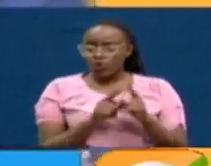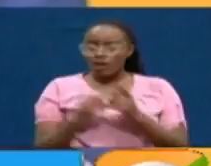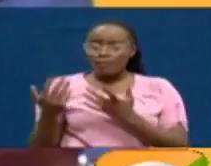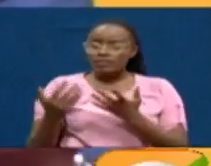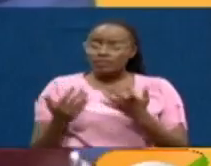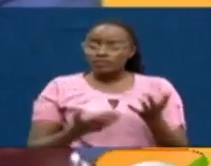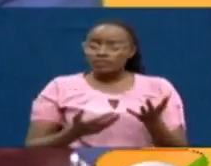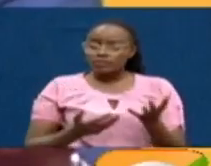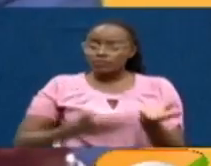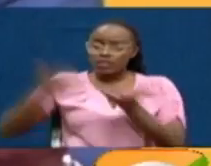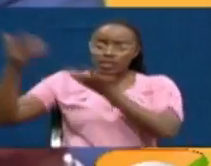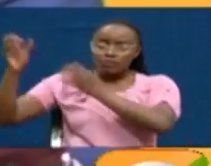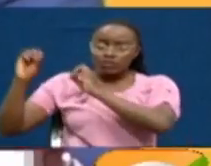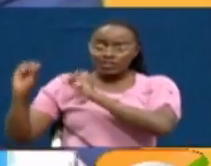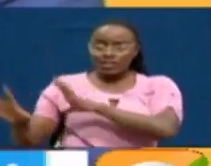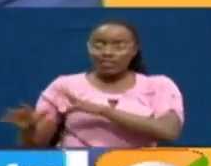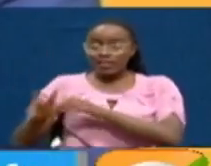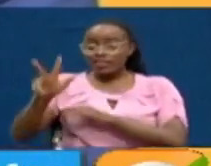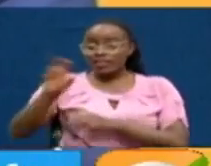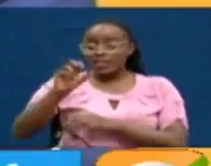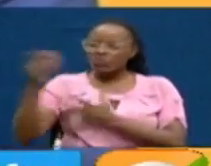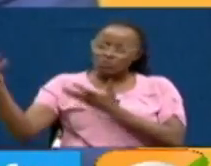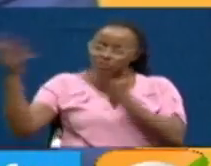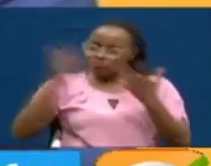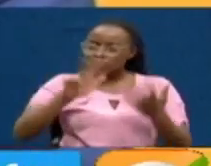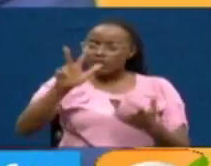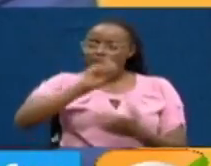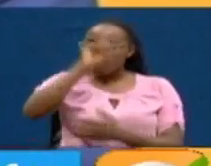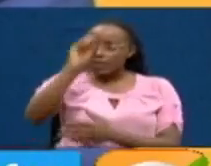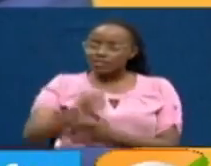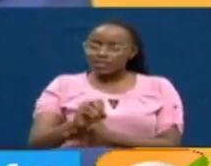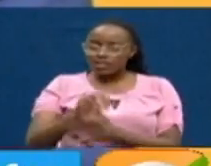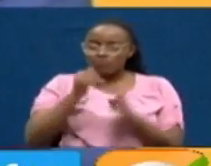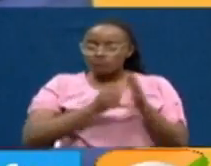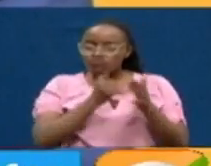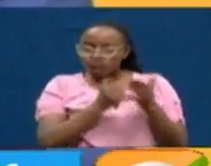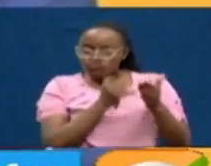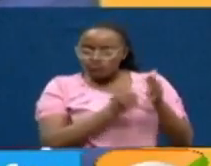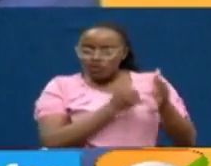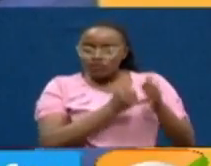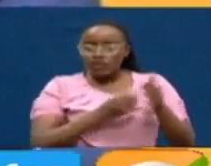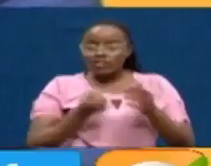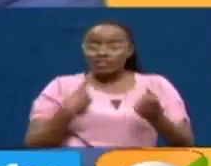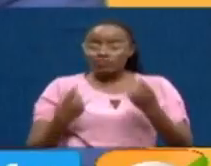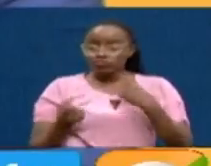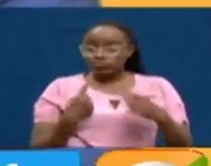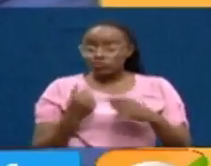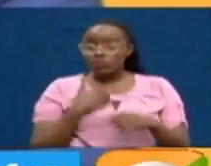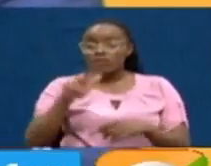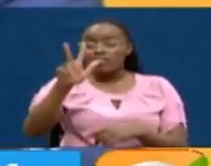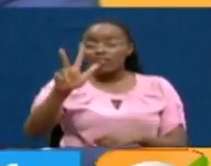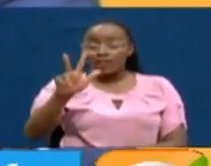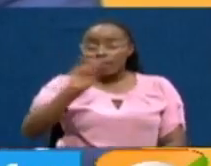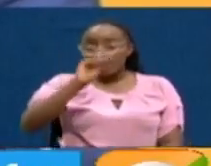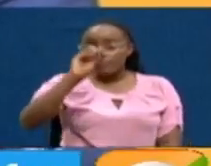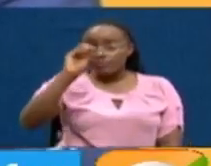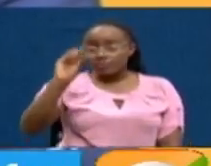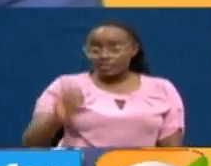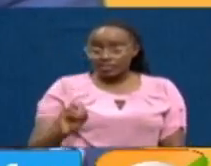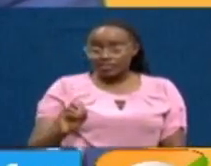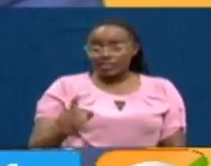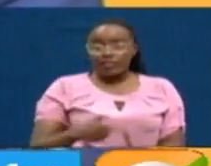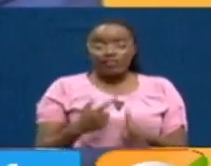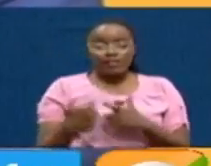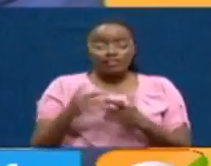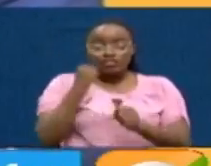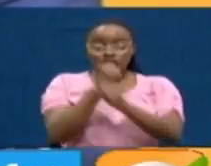or sorry, exporting 3% of processed tea, but we'll be doing 25%. Okay. In fact, the jobs that are